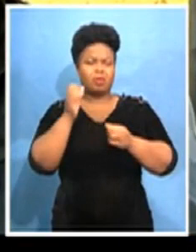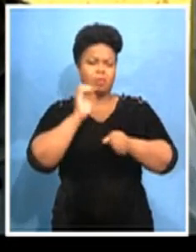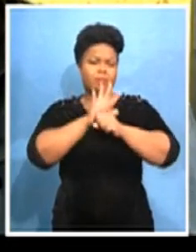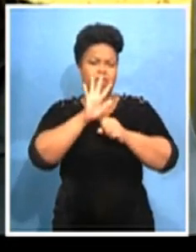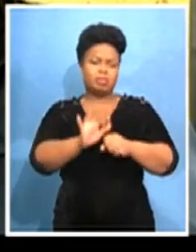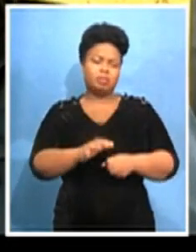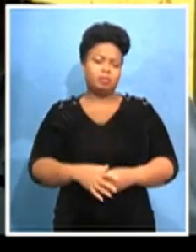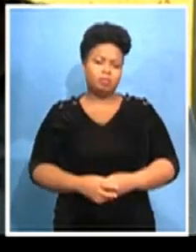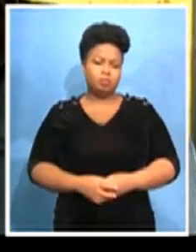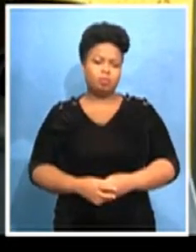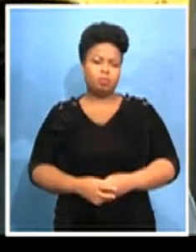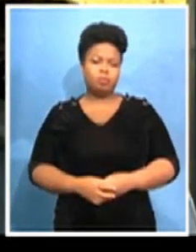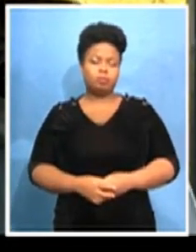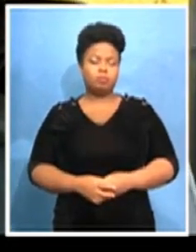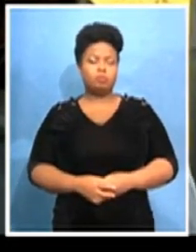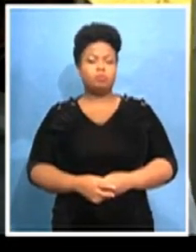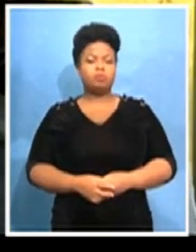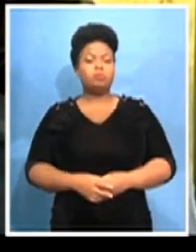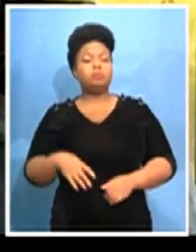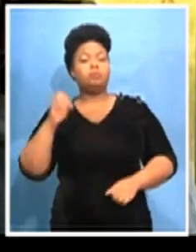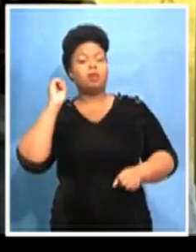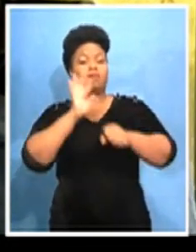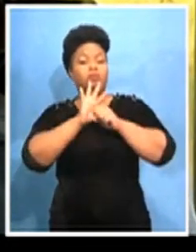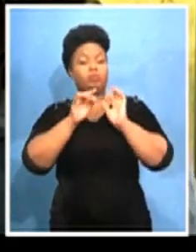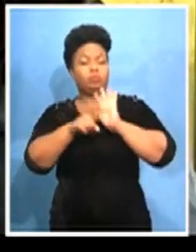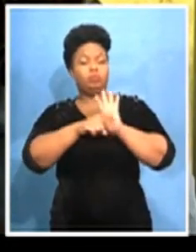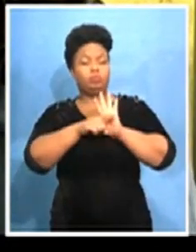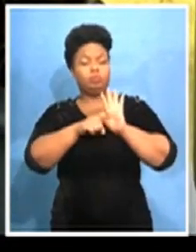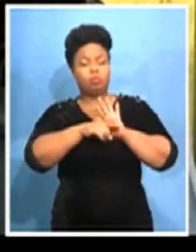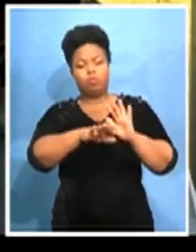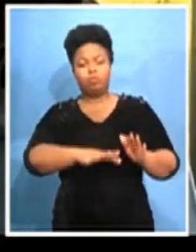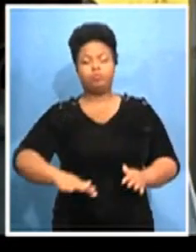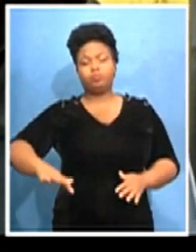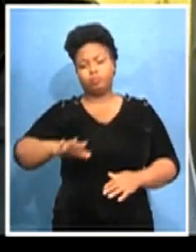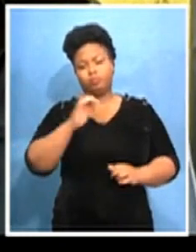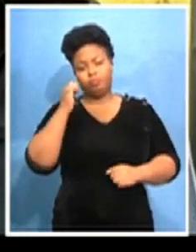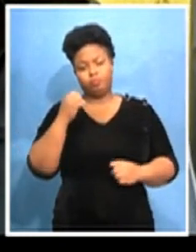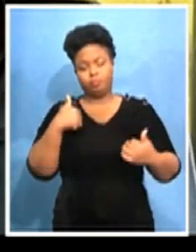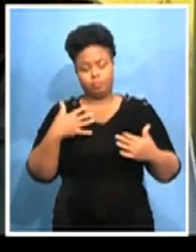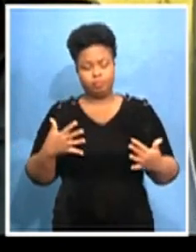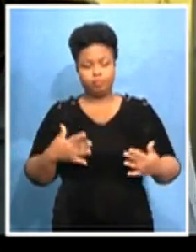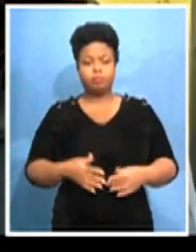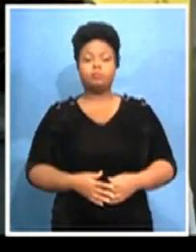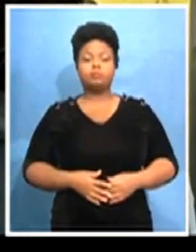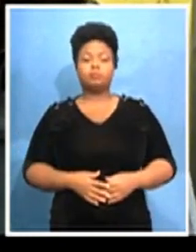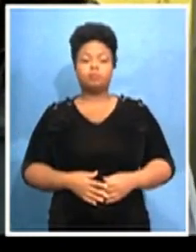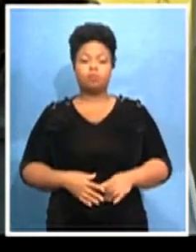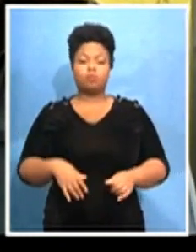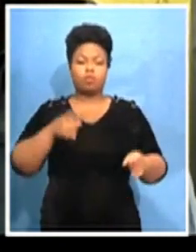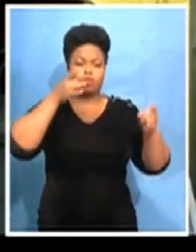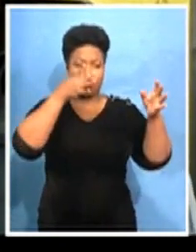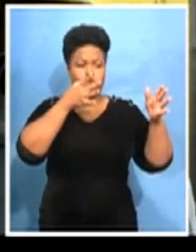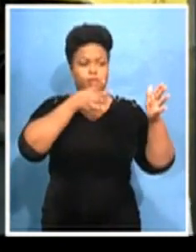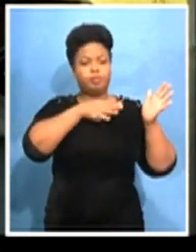client touches in the whole industry, starting from the weapon import into Oliver Tambo, South Africa, the